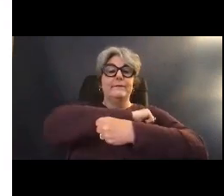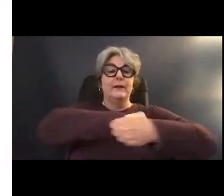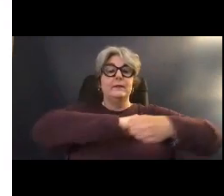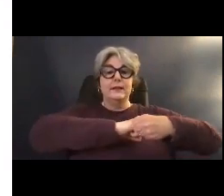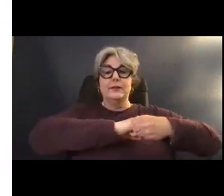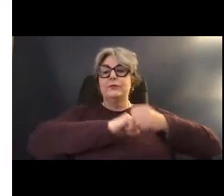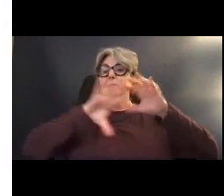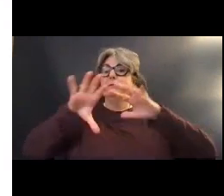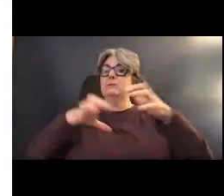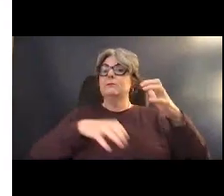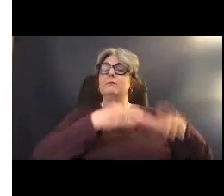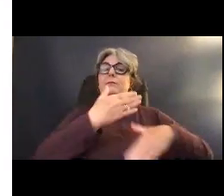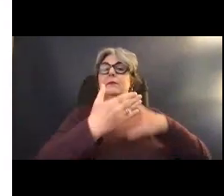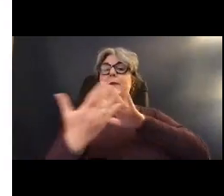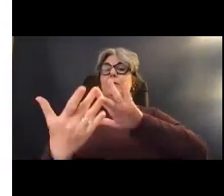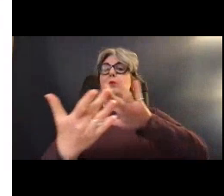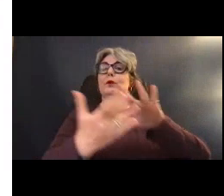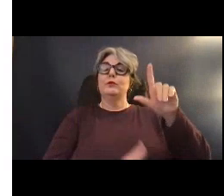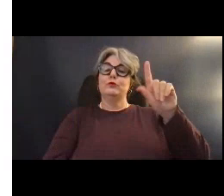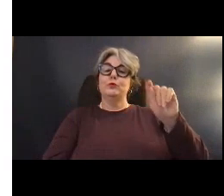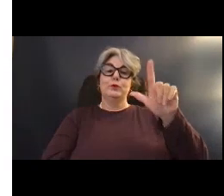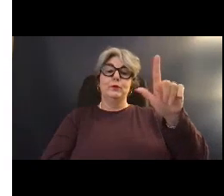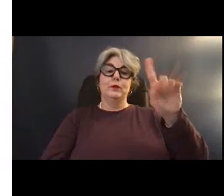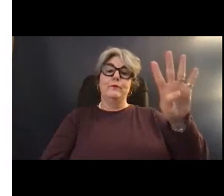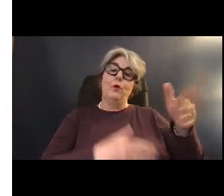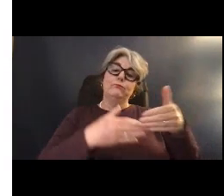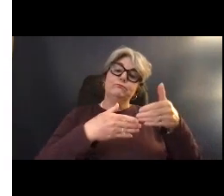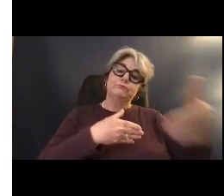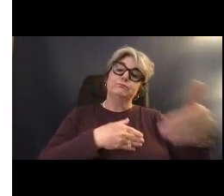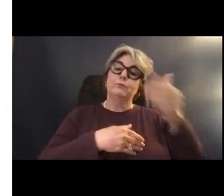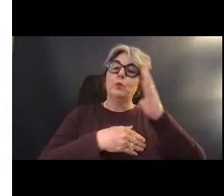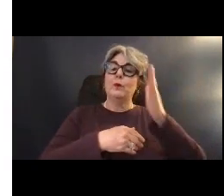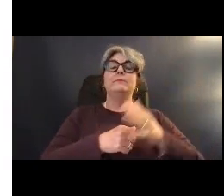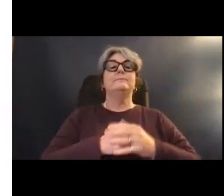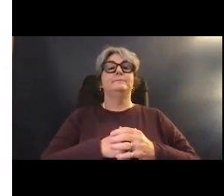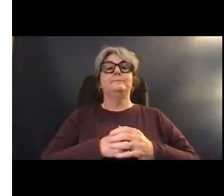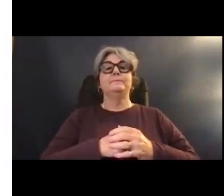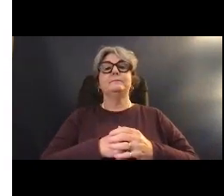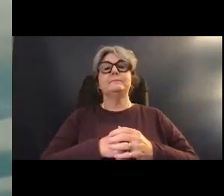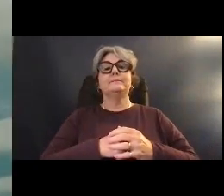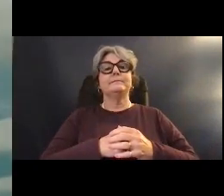catalyze partner-based outreach into 2024 and beyond.